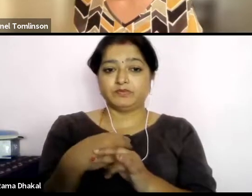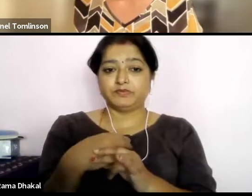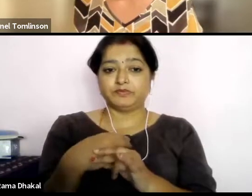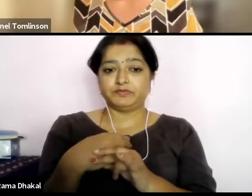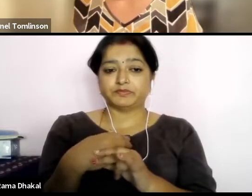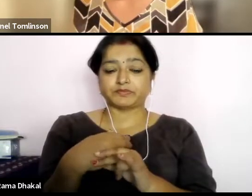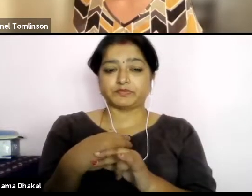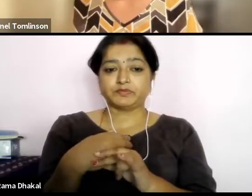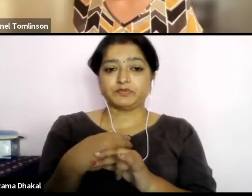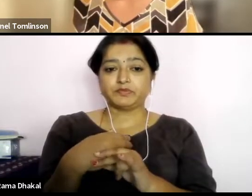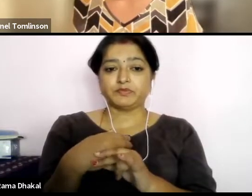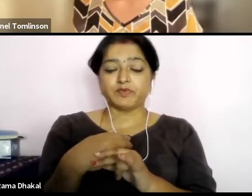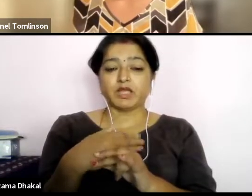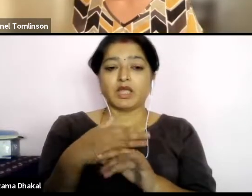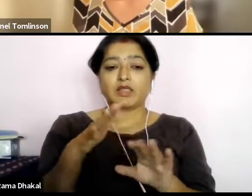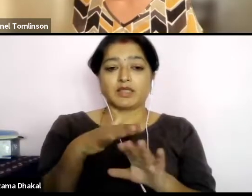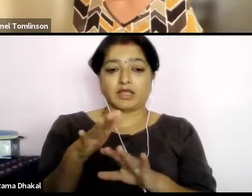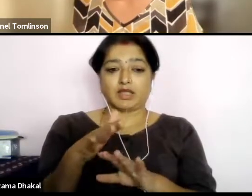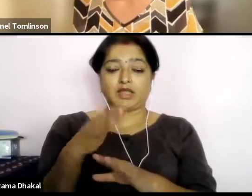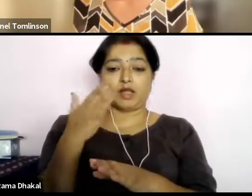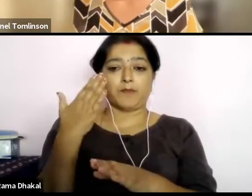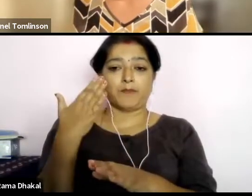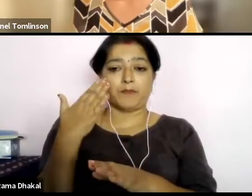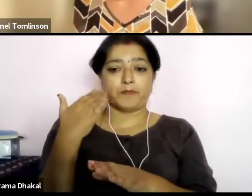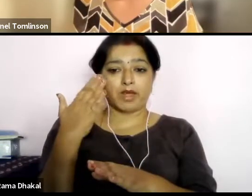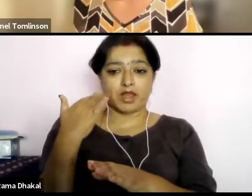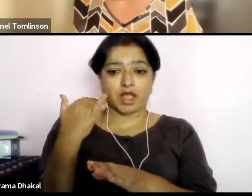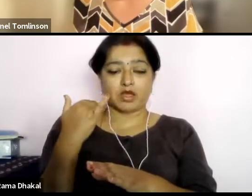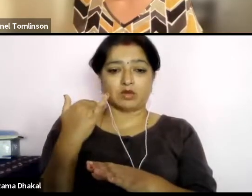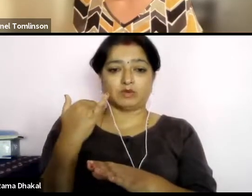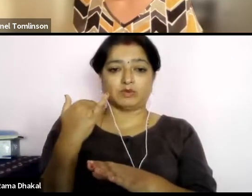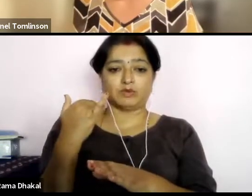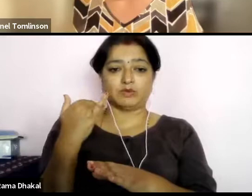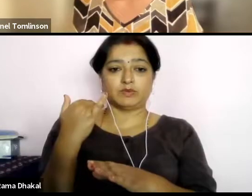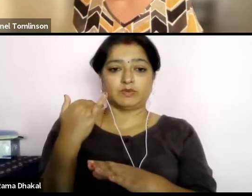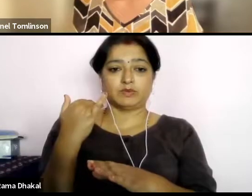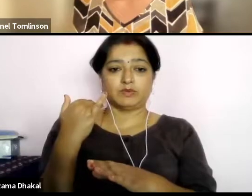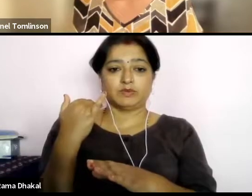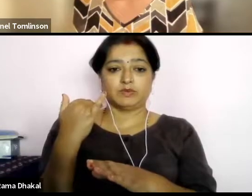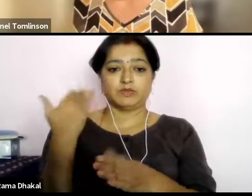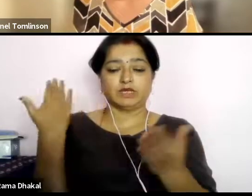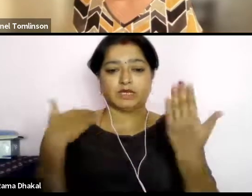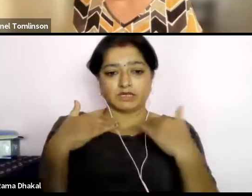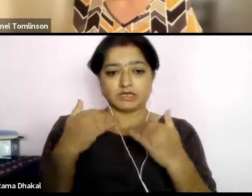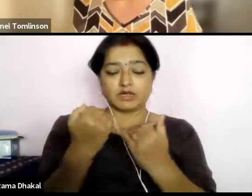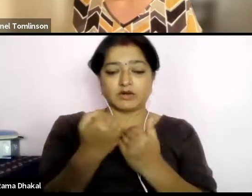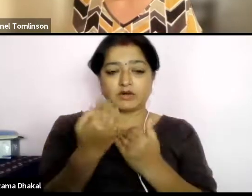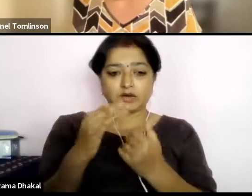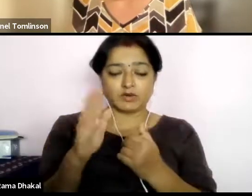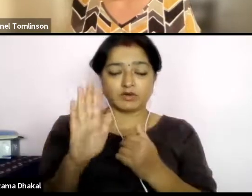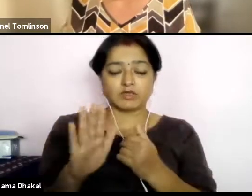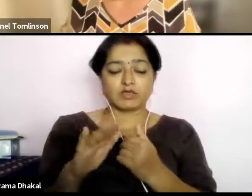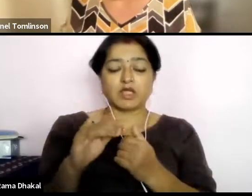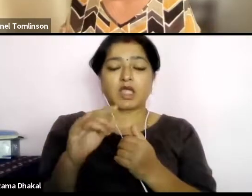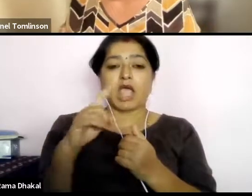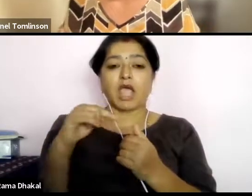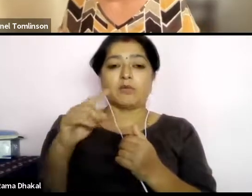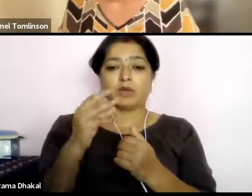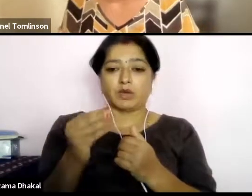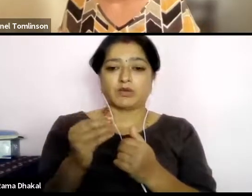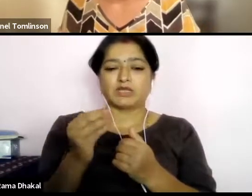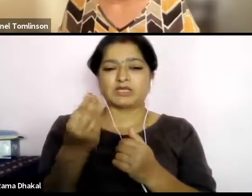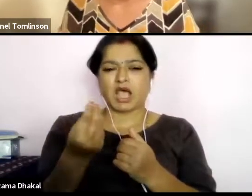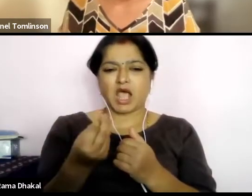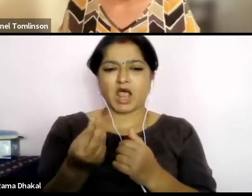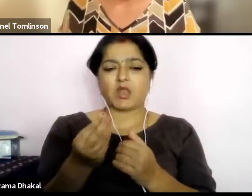abuse. So we try to start a support group, and this has been